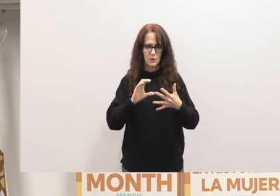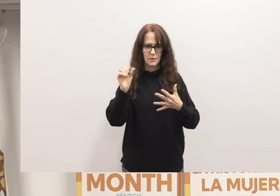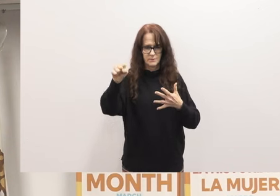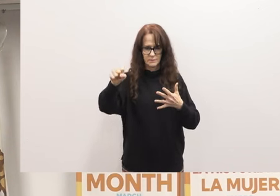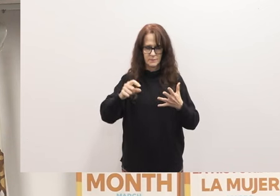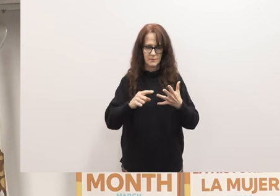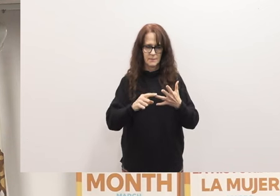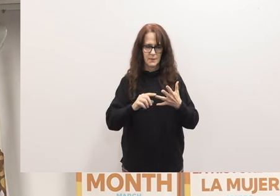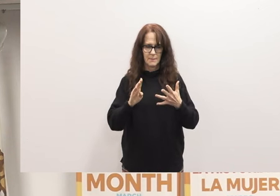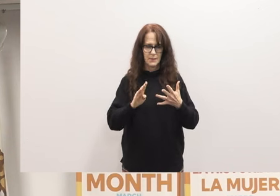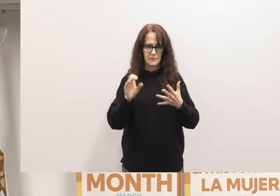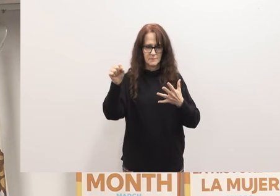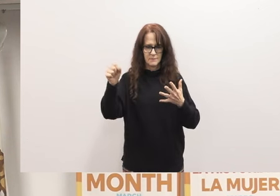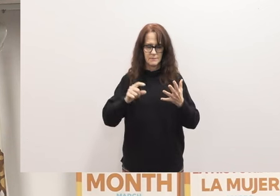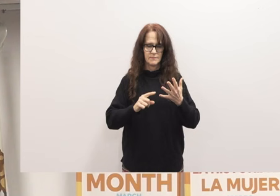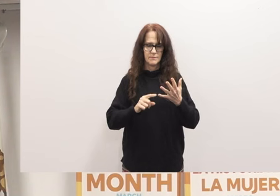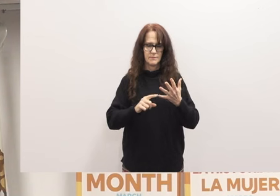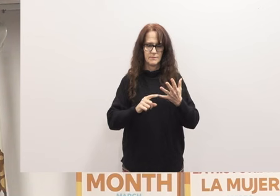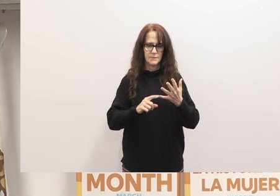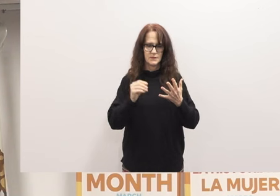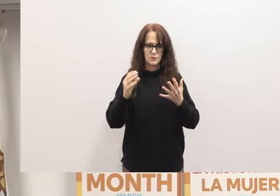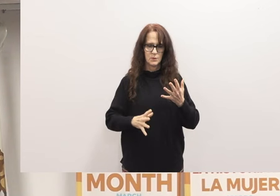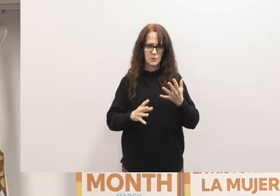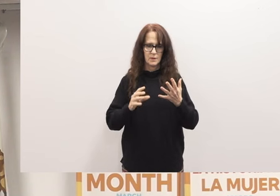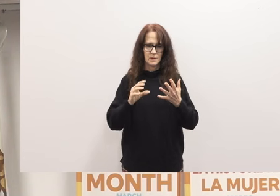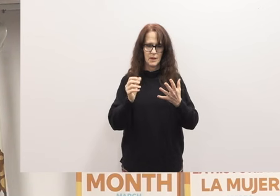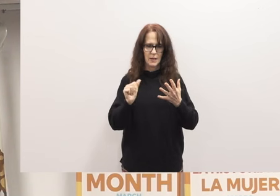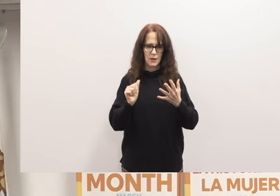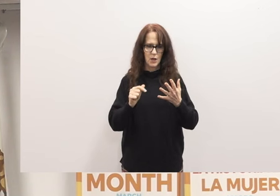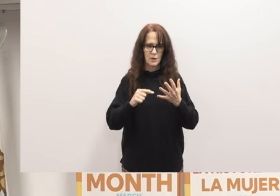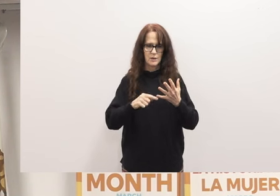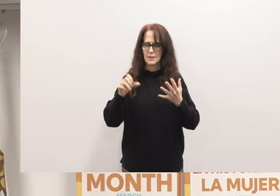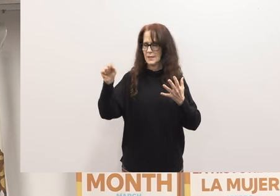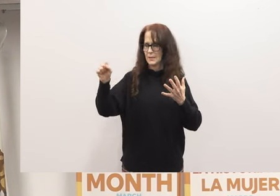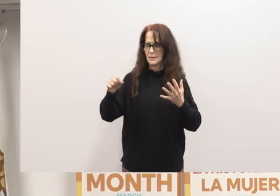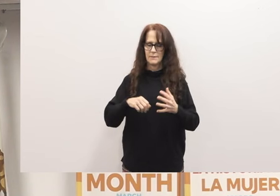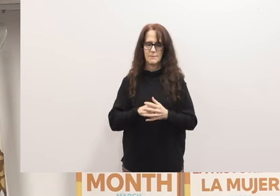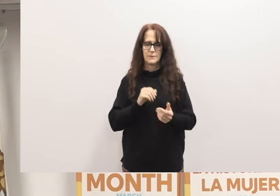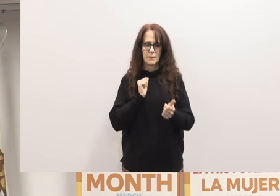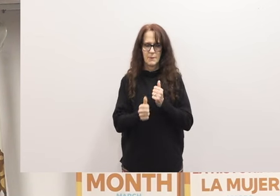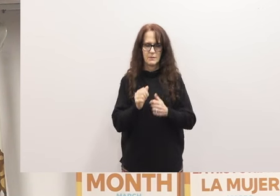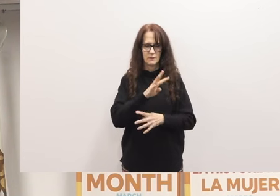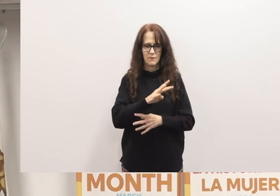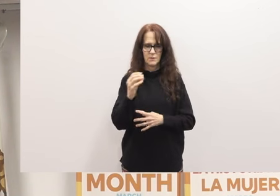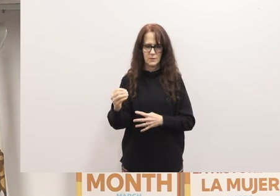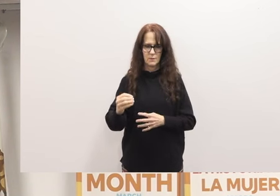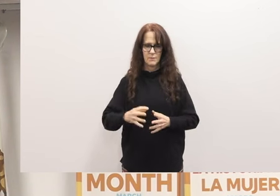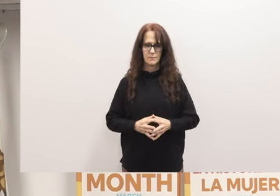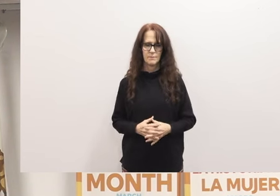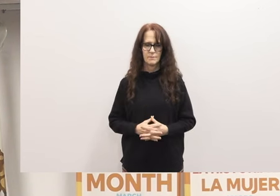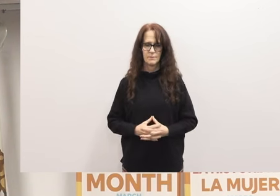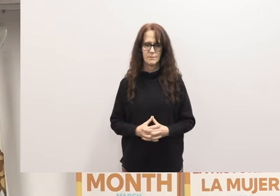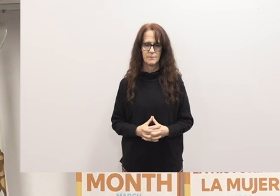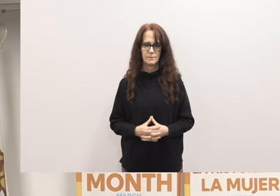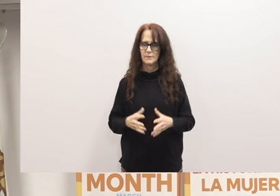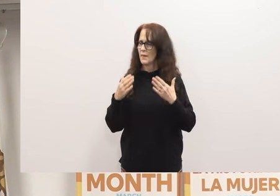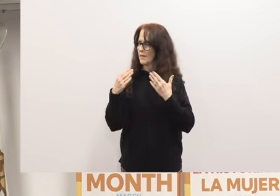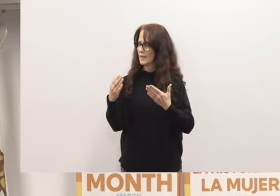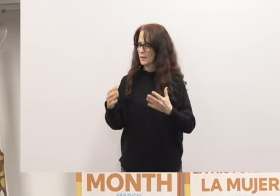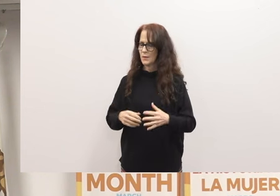Aye. Member Benitez? Aye. And student member Aguilar, preferential vote? Aye. That passes 4-0. Thank